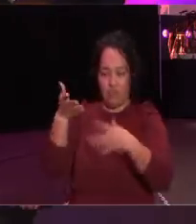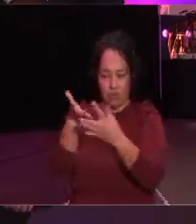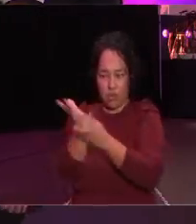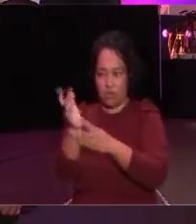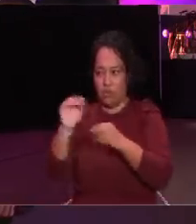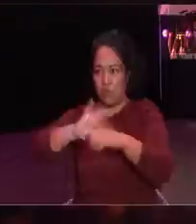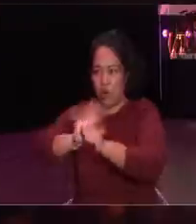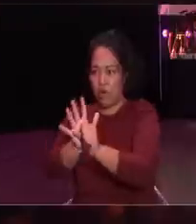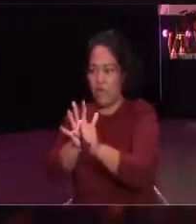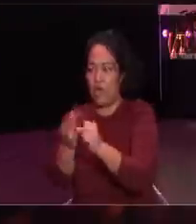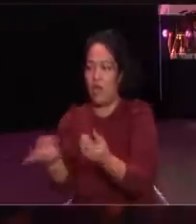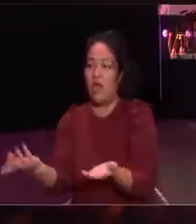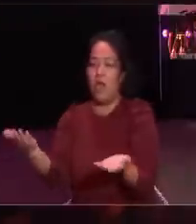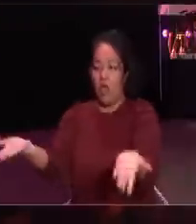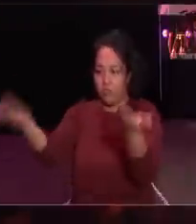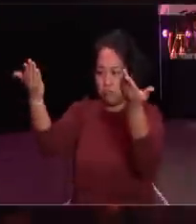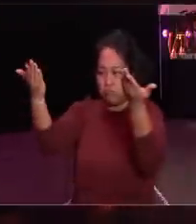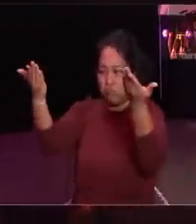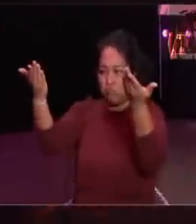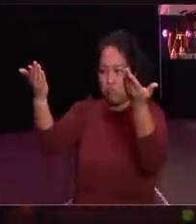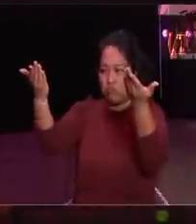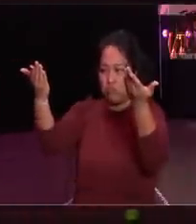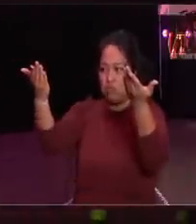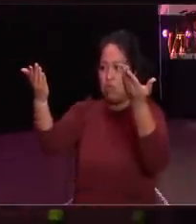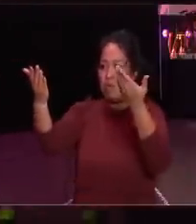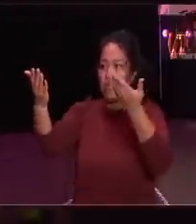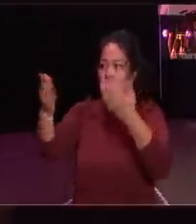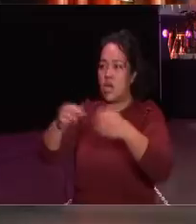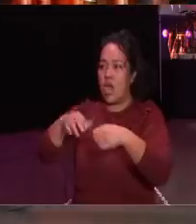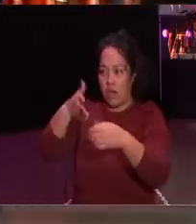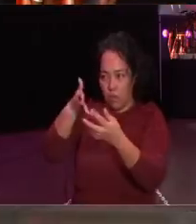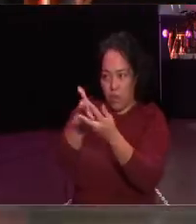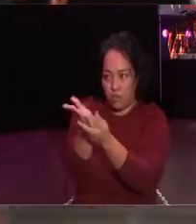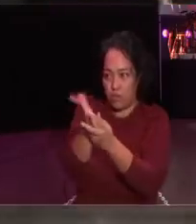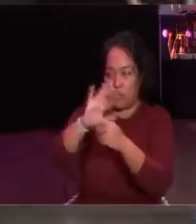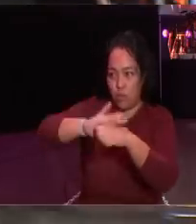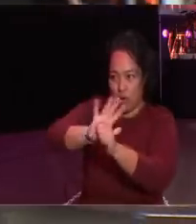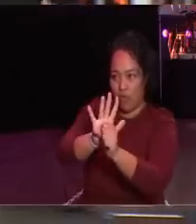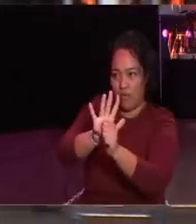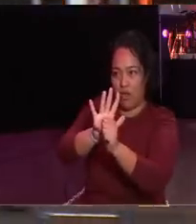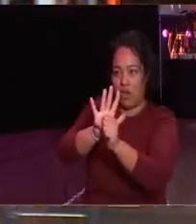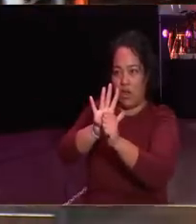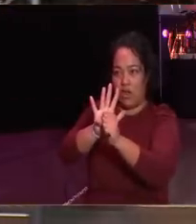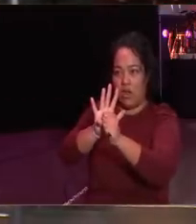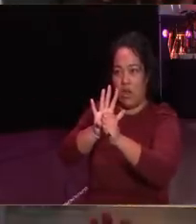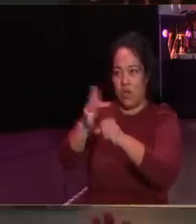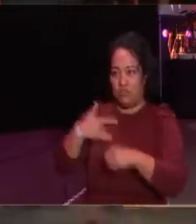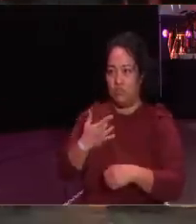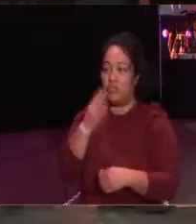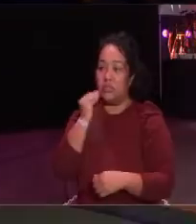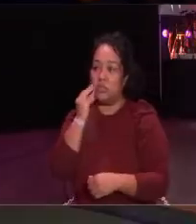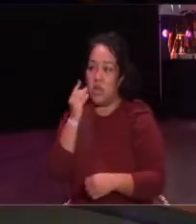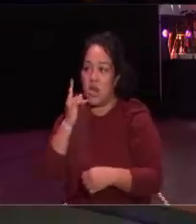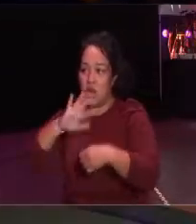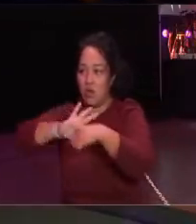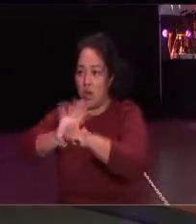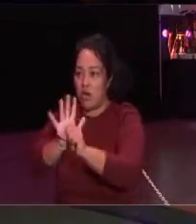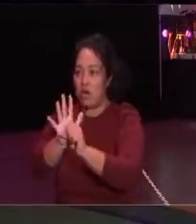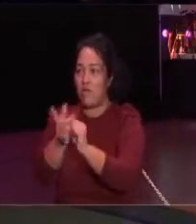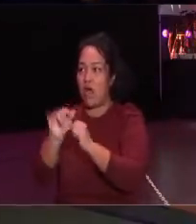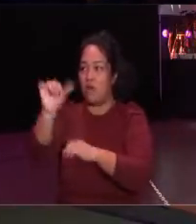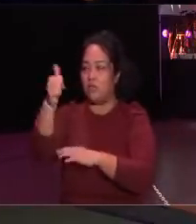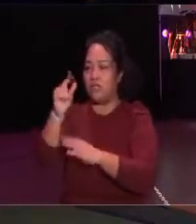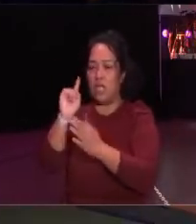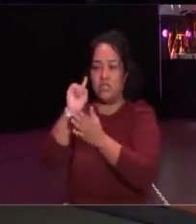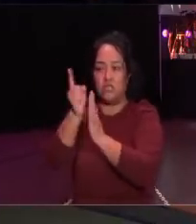through COVID. Quiero que te pongas de pie. I want you to stand on your feet. Y por 10 segundos. And for 10 seconds. Dale gracias a